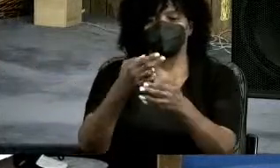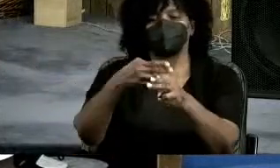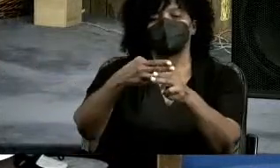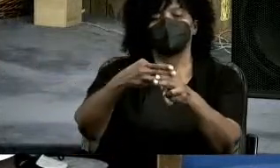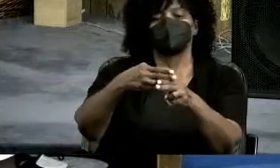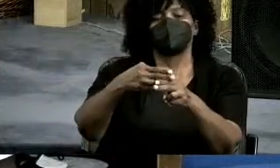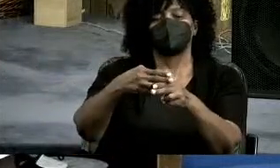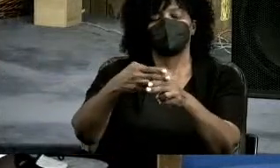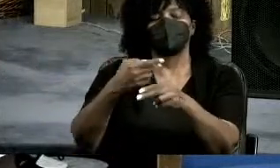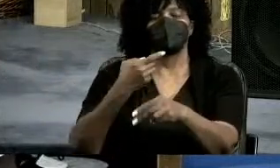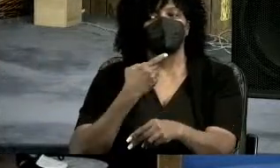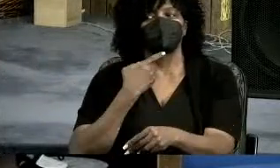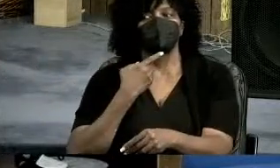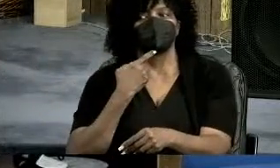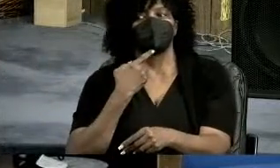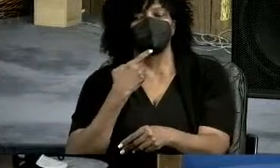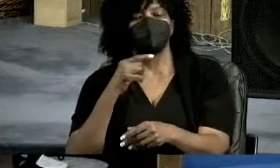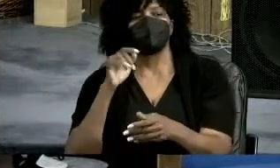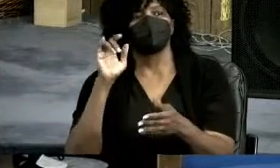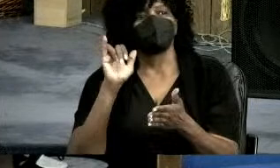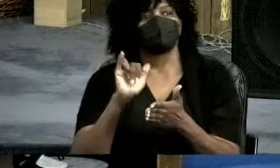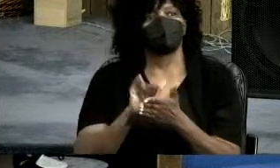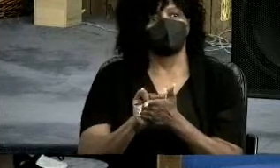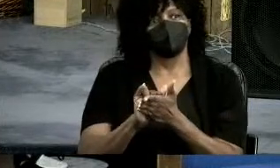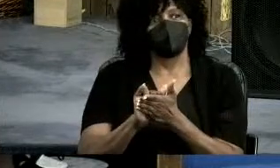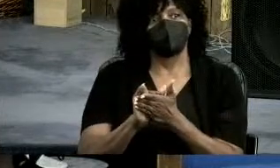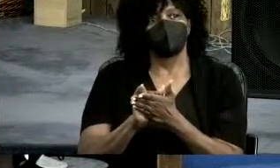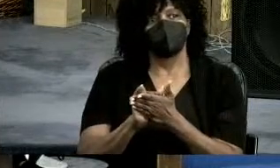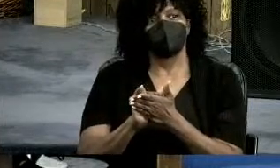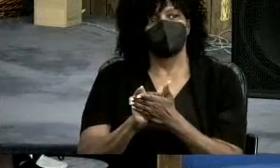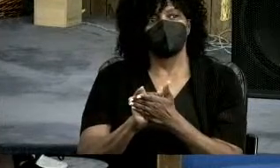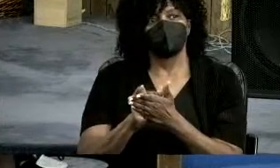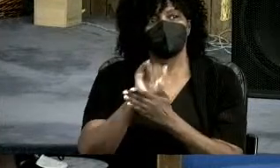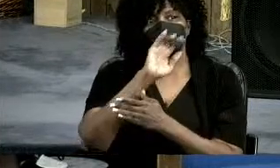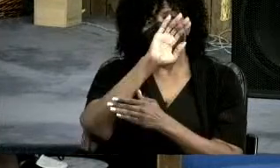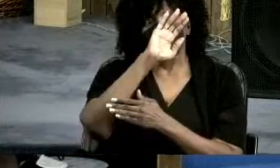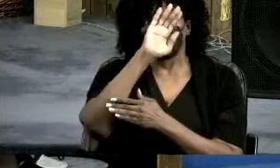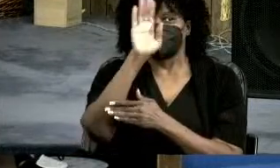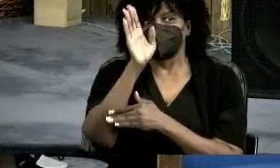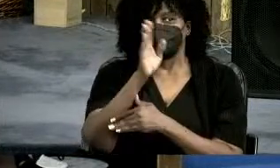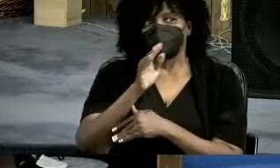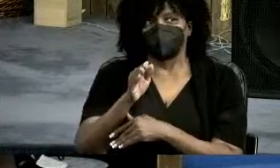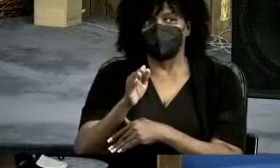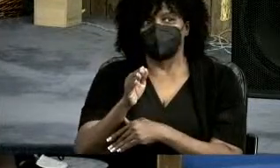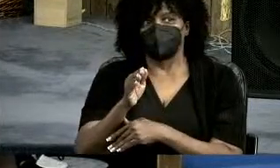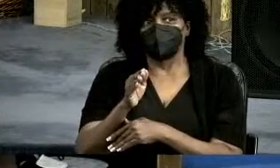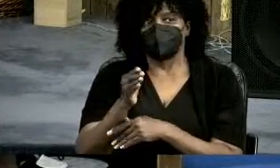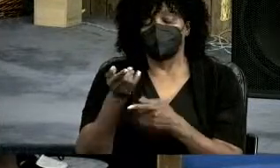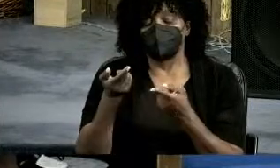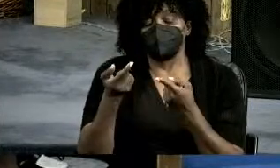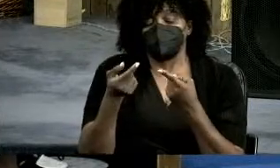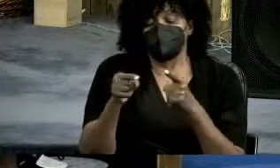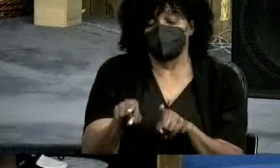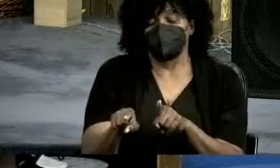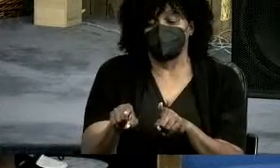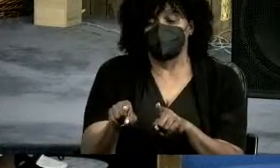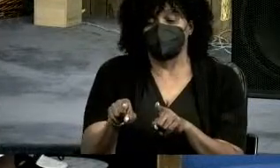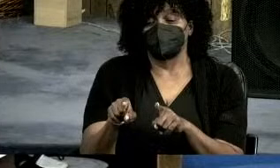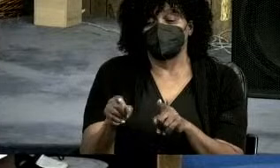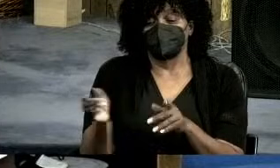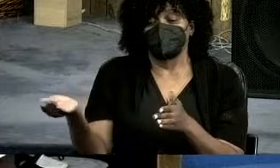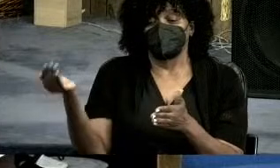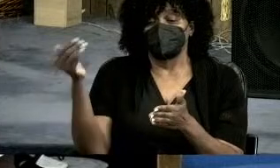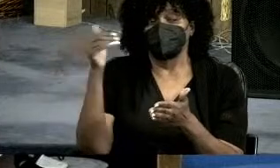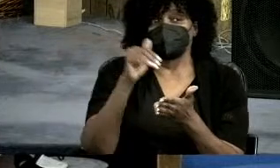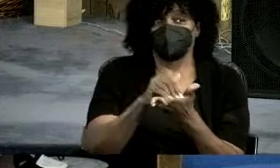some, just to say that will never happen again by the grace of God. The